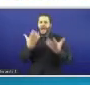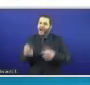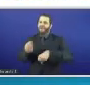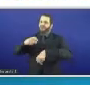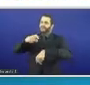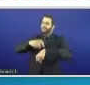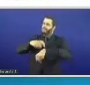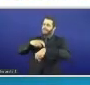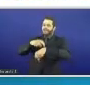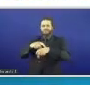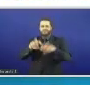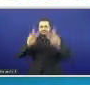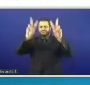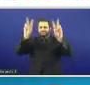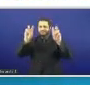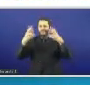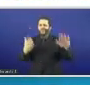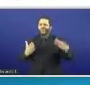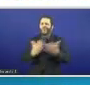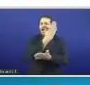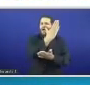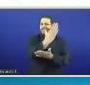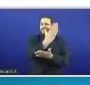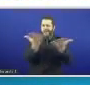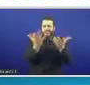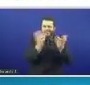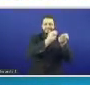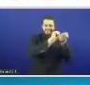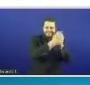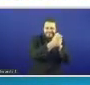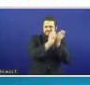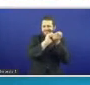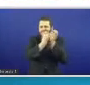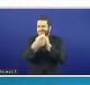is a constantly evolving idea. And it is not something